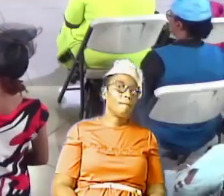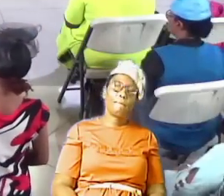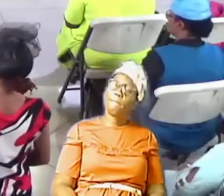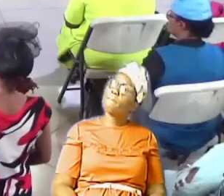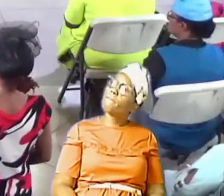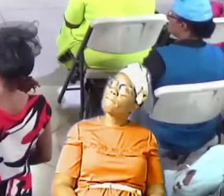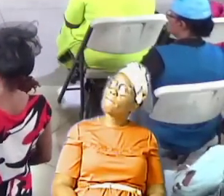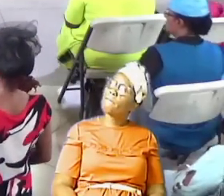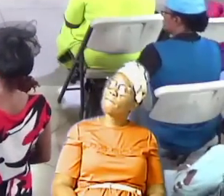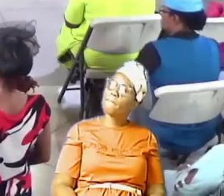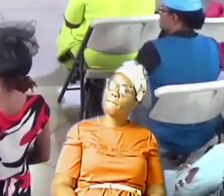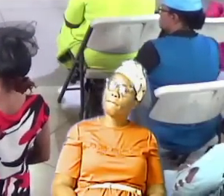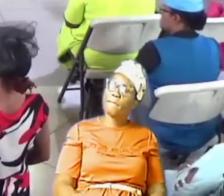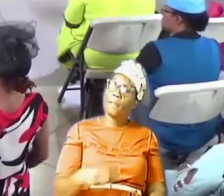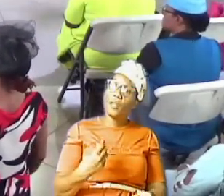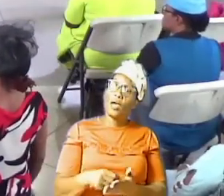Hallelujah.